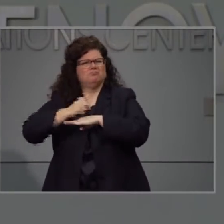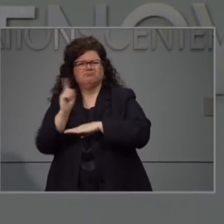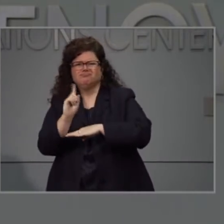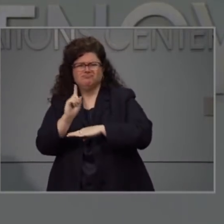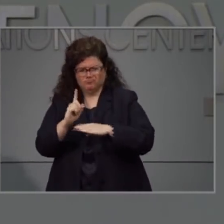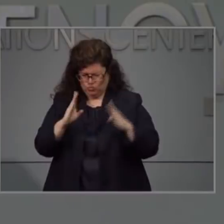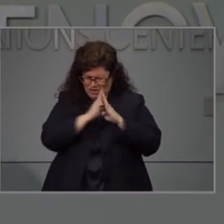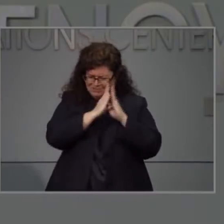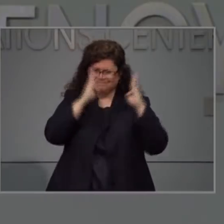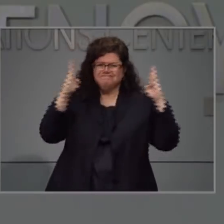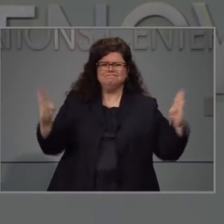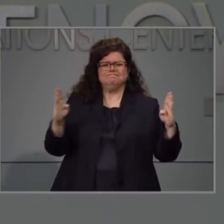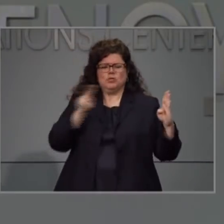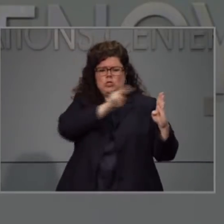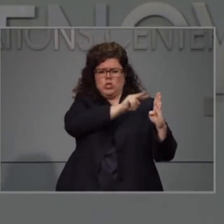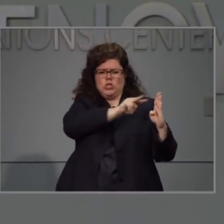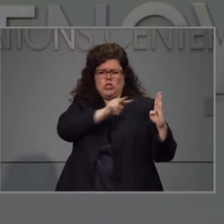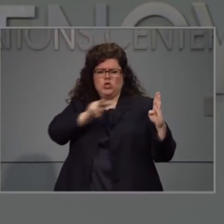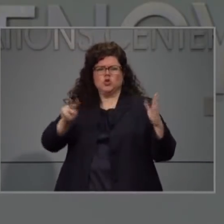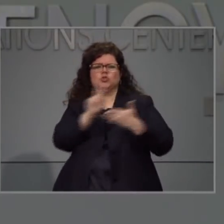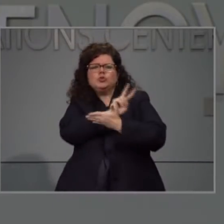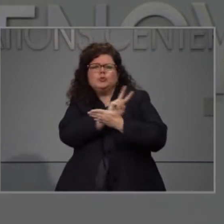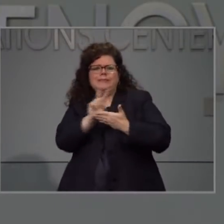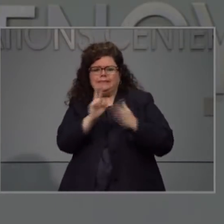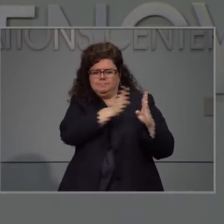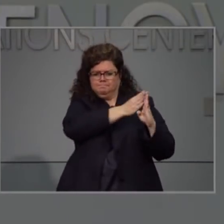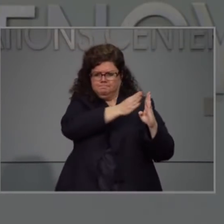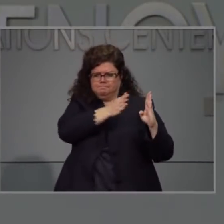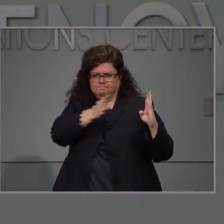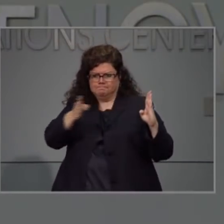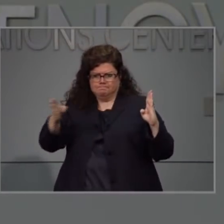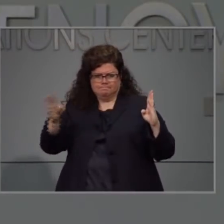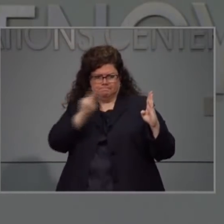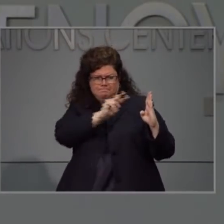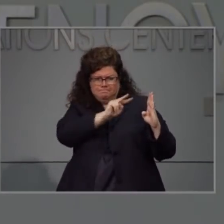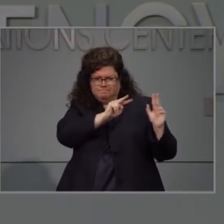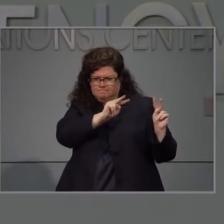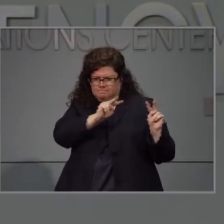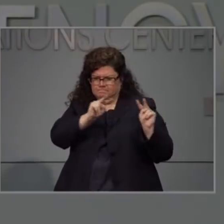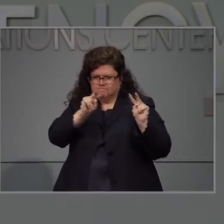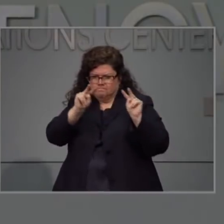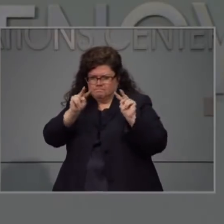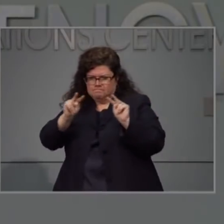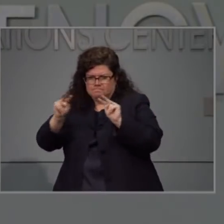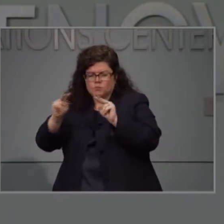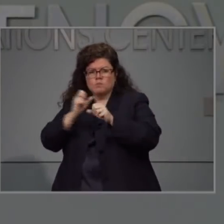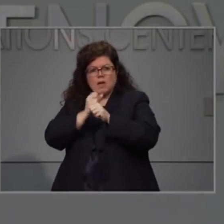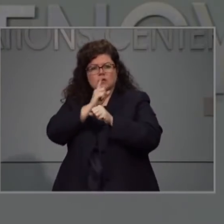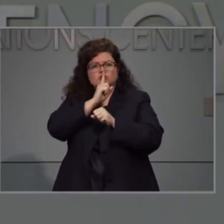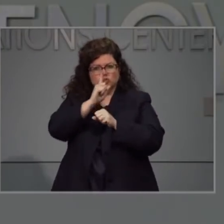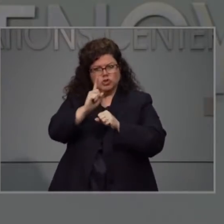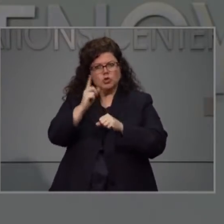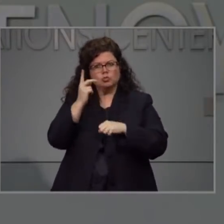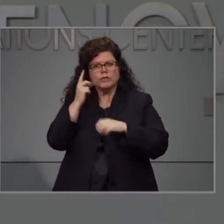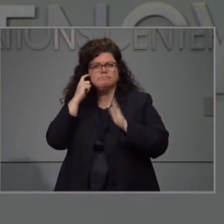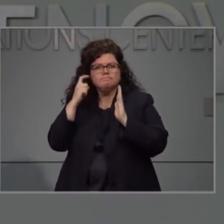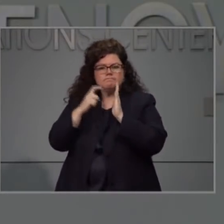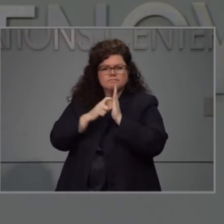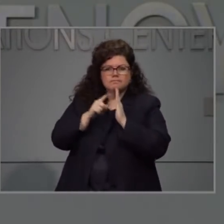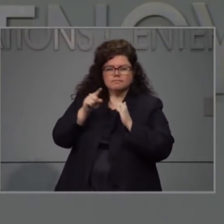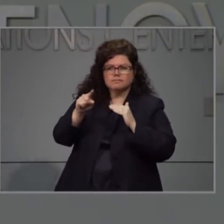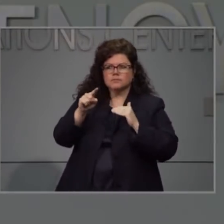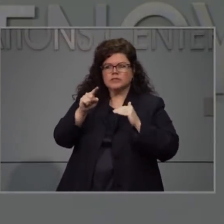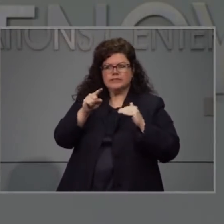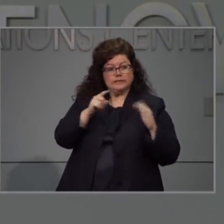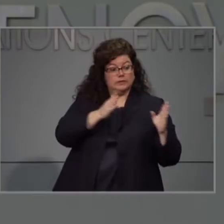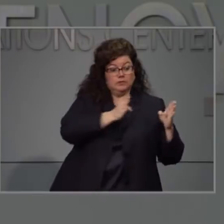is that we contemplated a 2-week period for this phase 1 because we wanted to make sure we saw a first